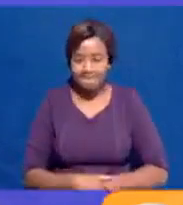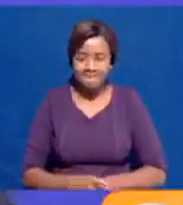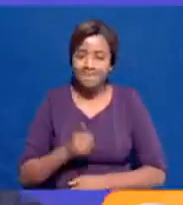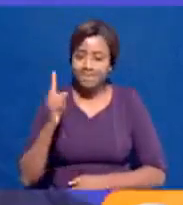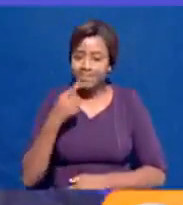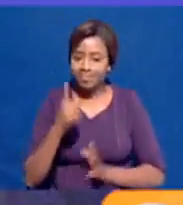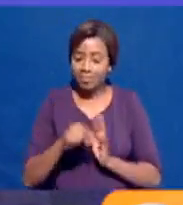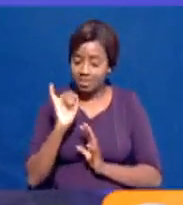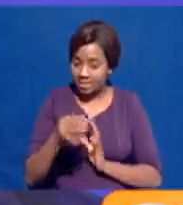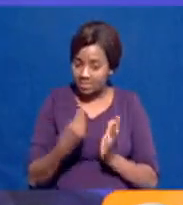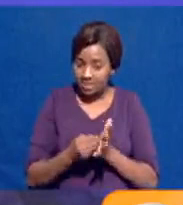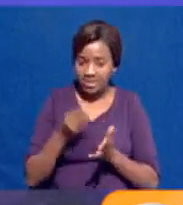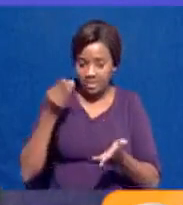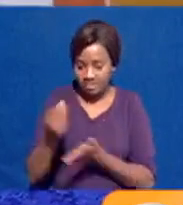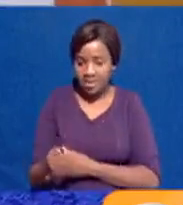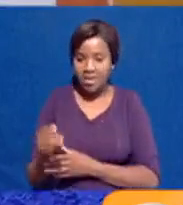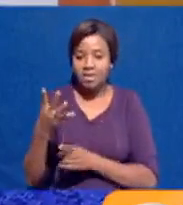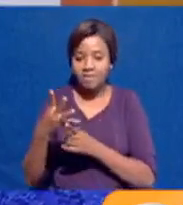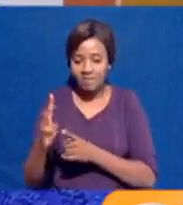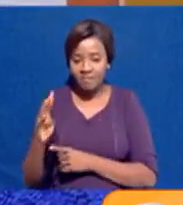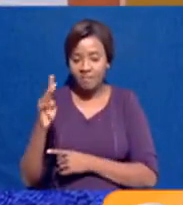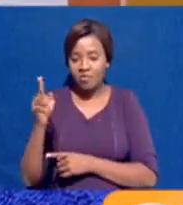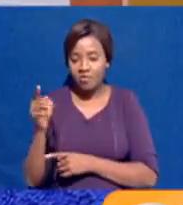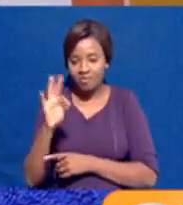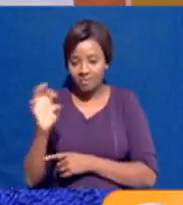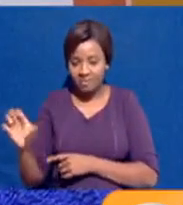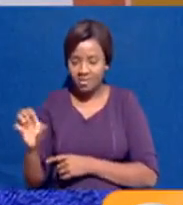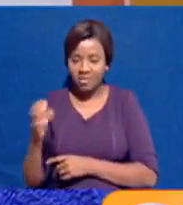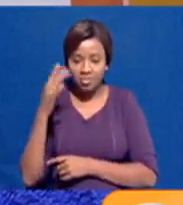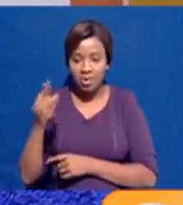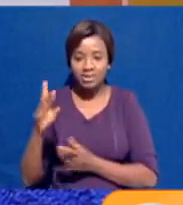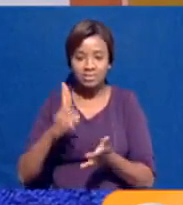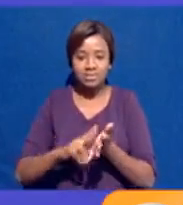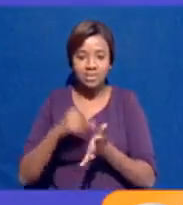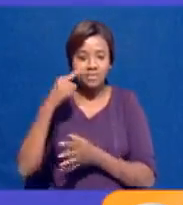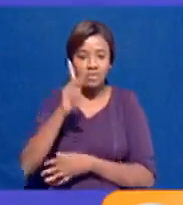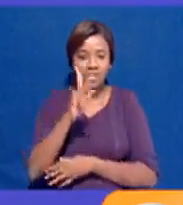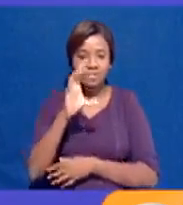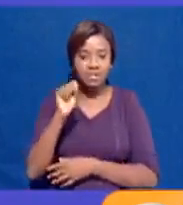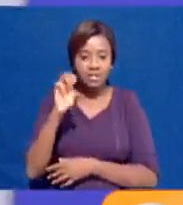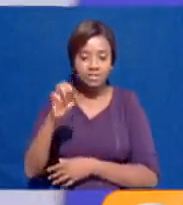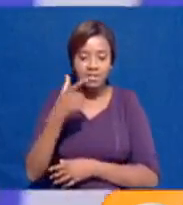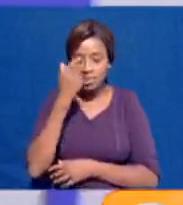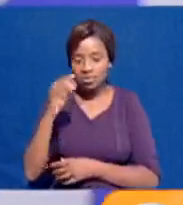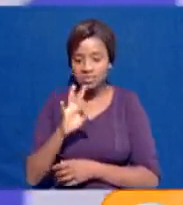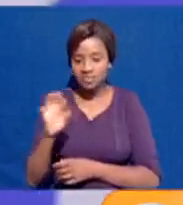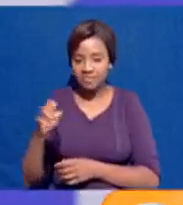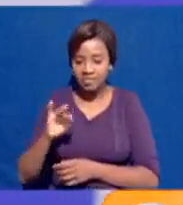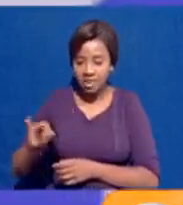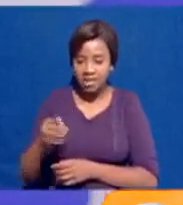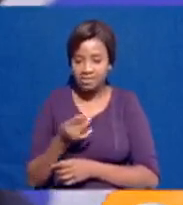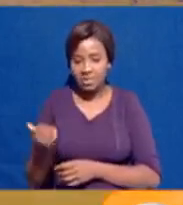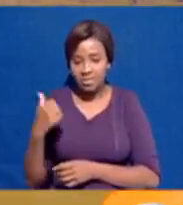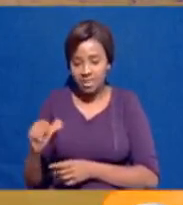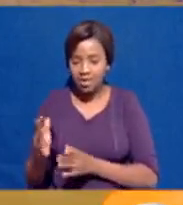says the money will help his daughter finish her form for education, as she could not register for KCSE due to school arrears. The